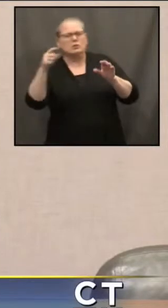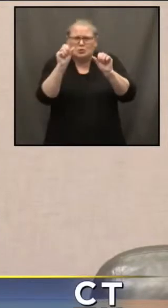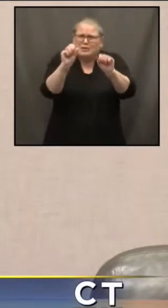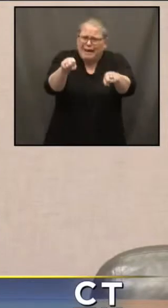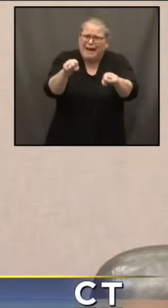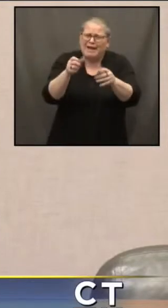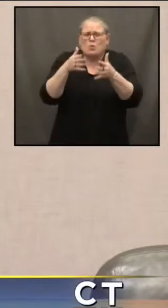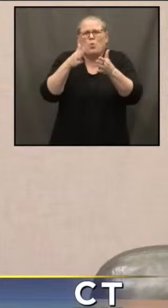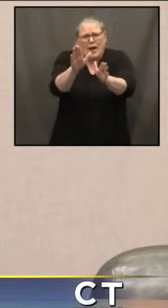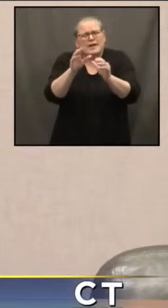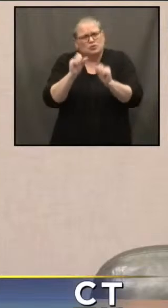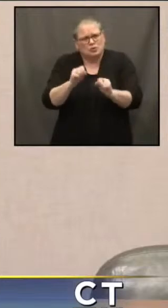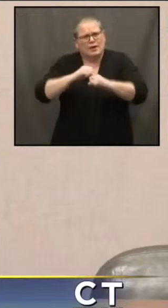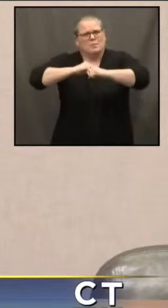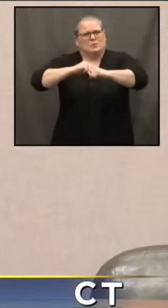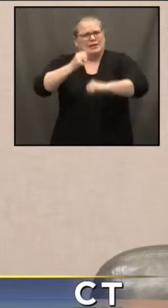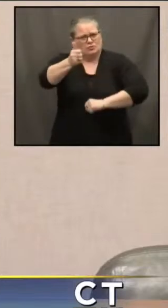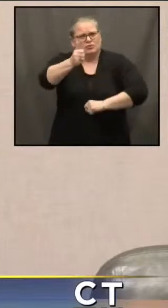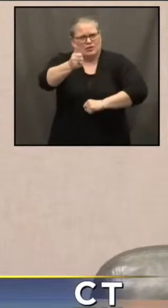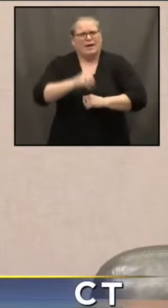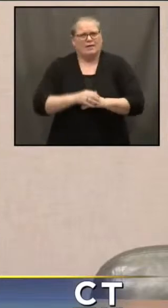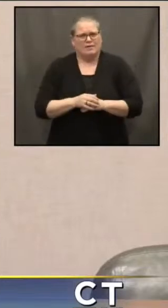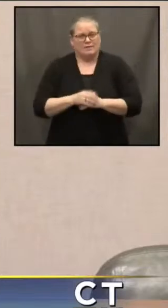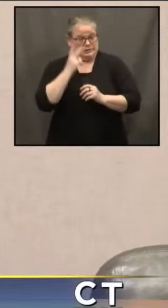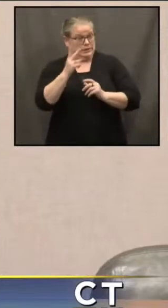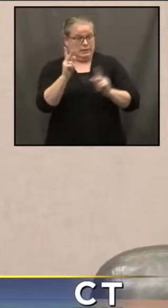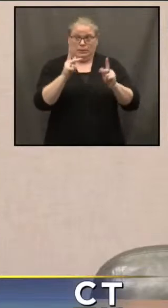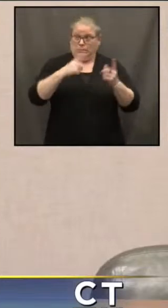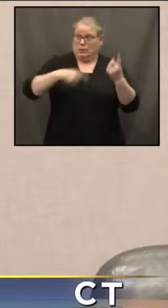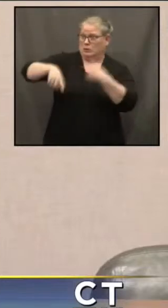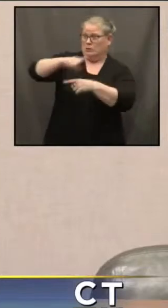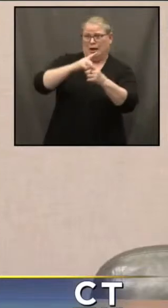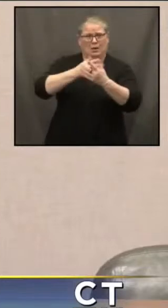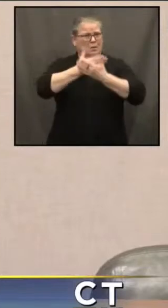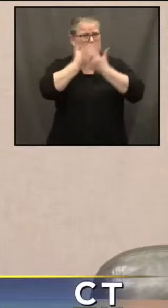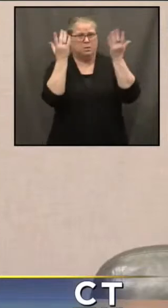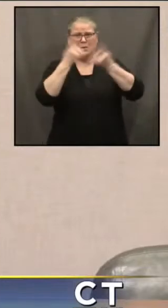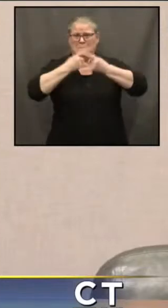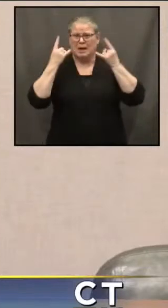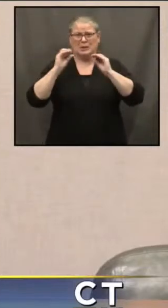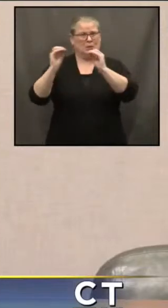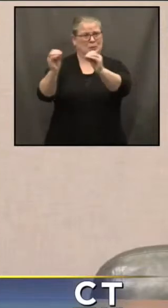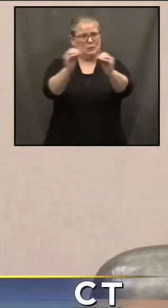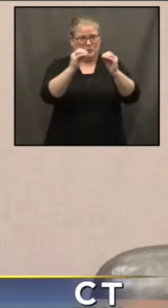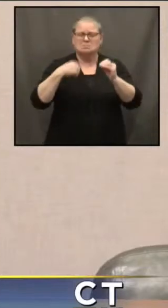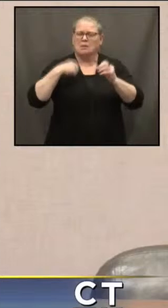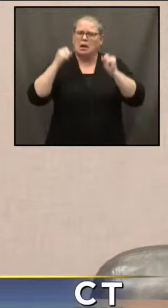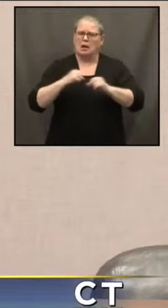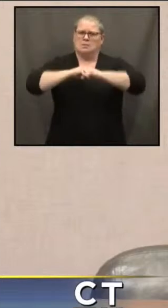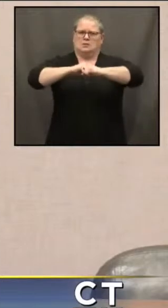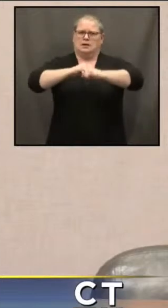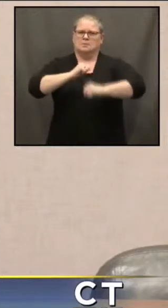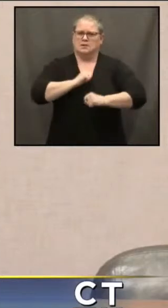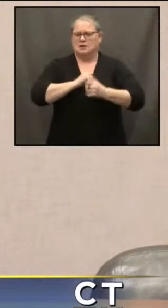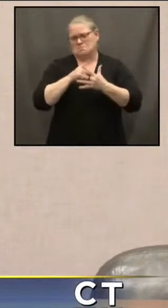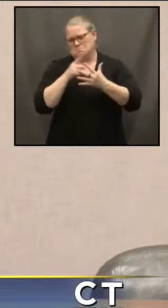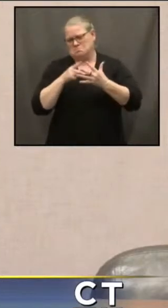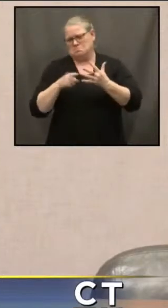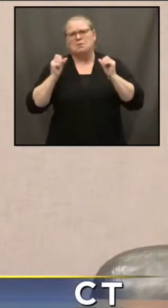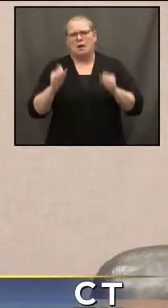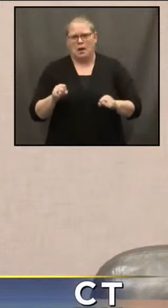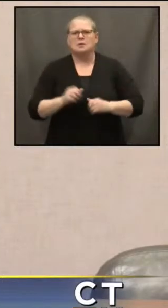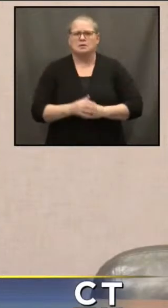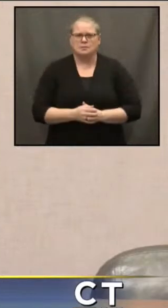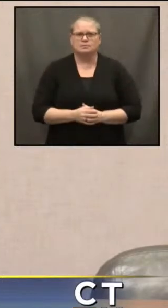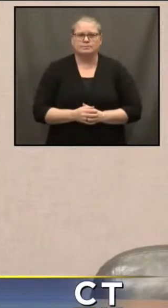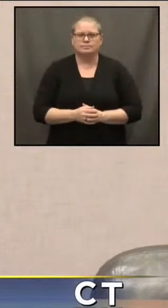ways that you can still protect yourself even if you see a lot of people around you who maybe are unmasked. So then, last thing, same